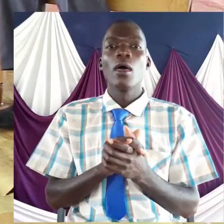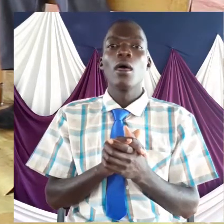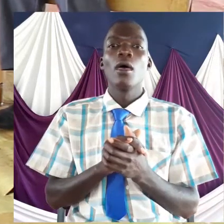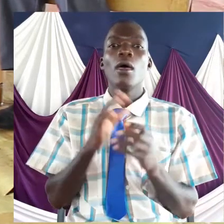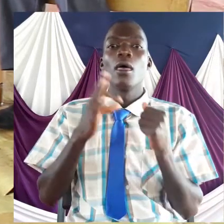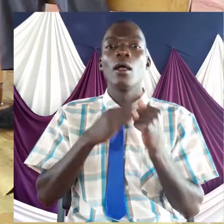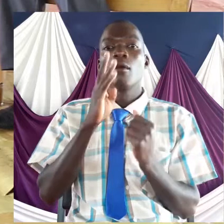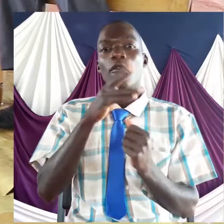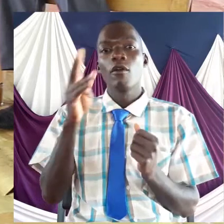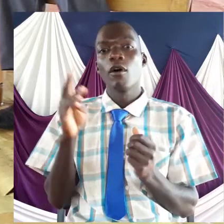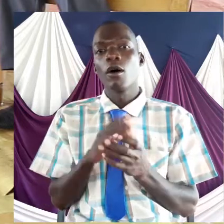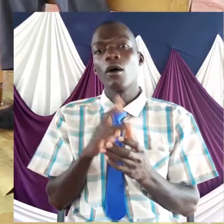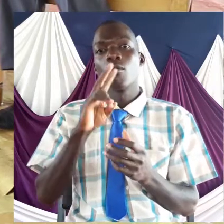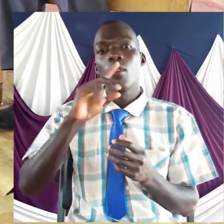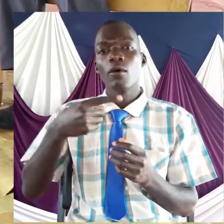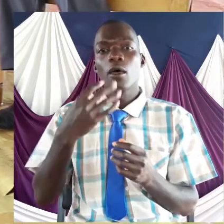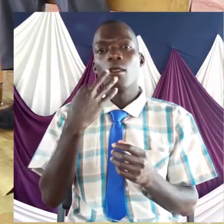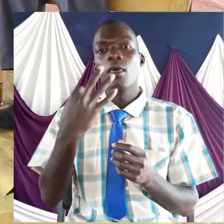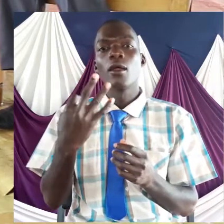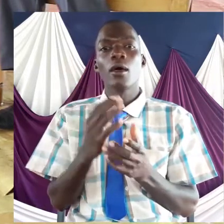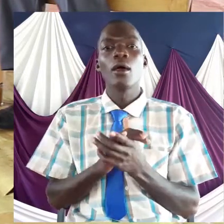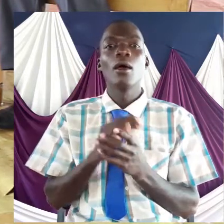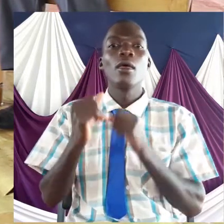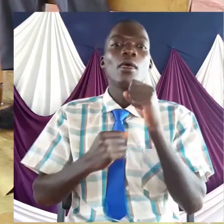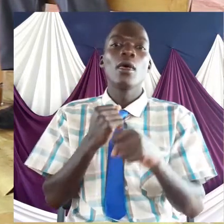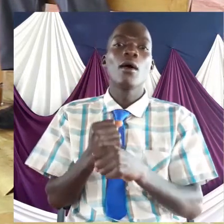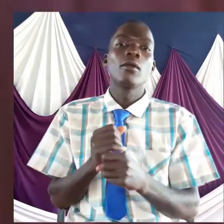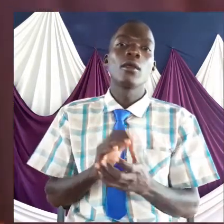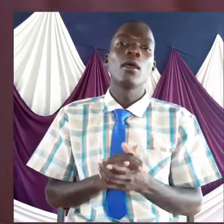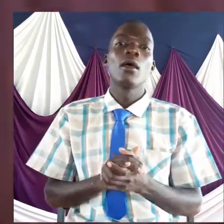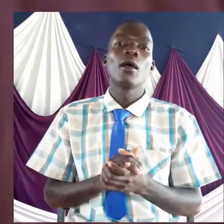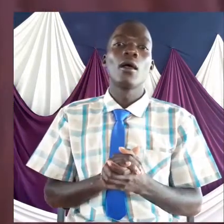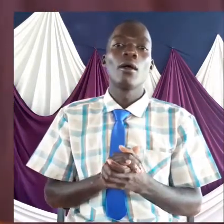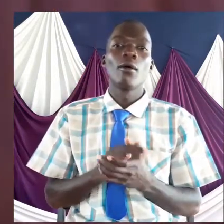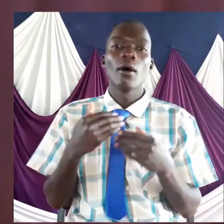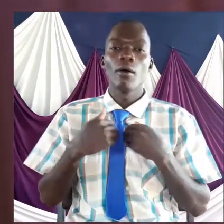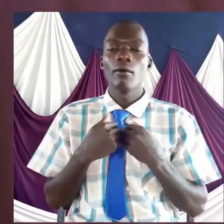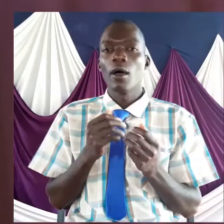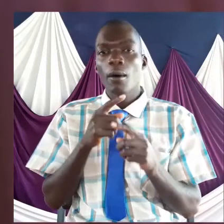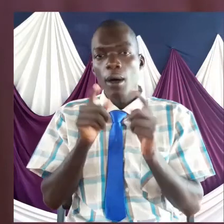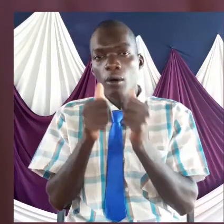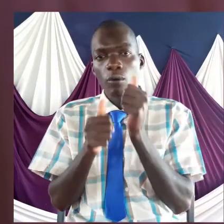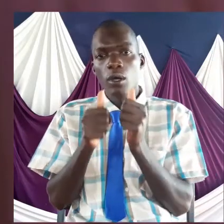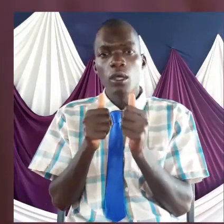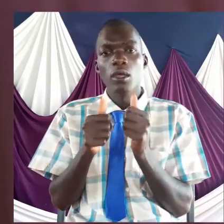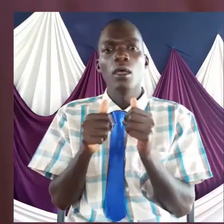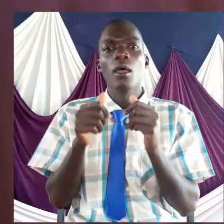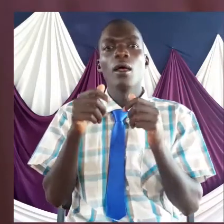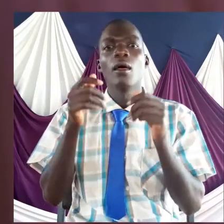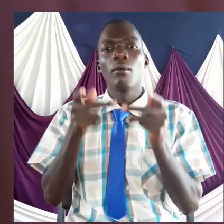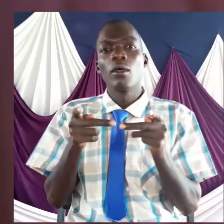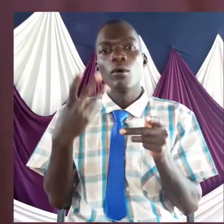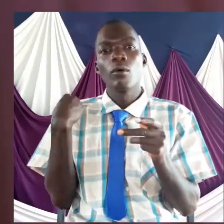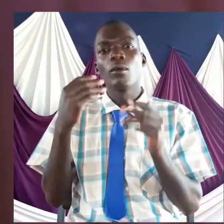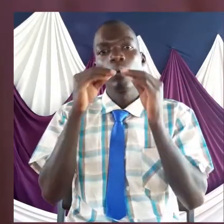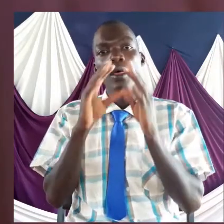1844, the 2300 years were finished. Yes. But which sanctuary was cleansed?